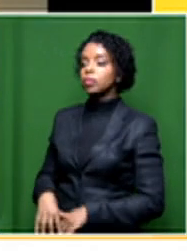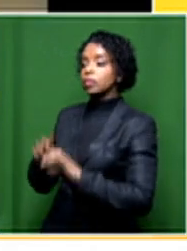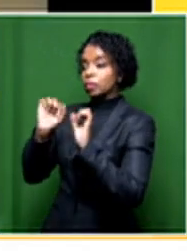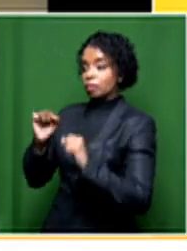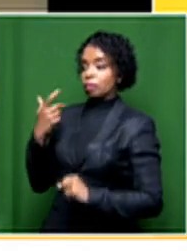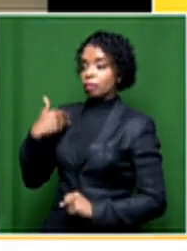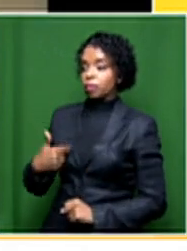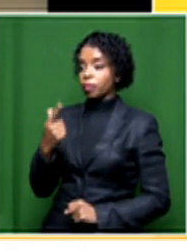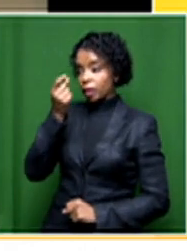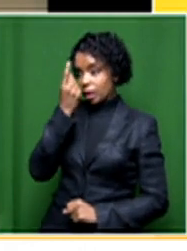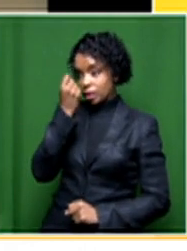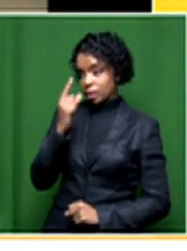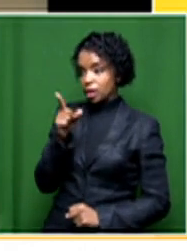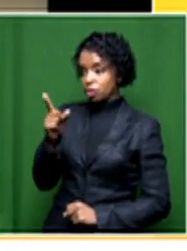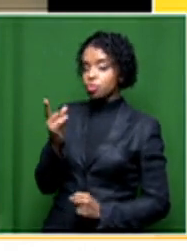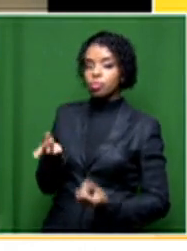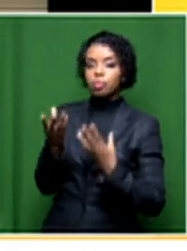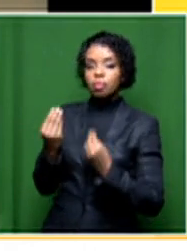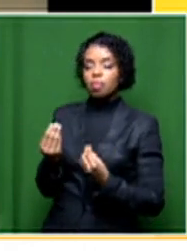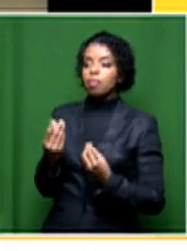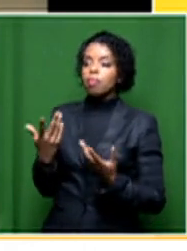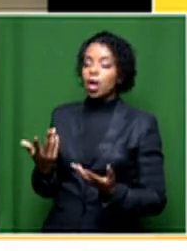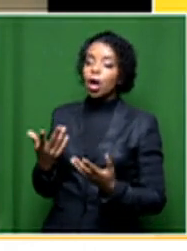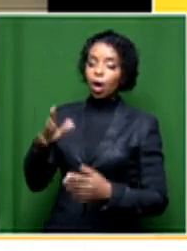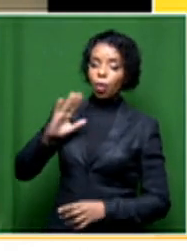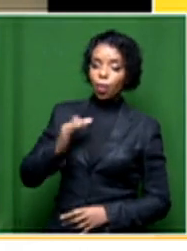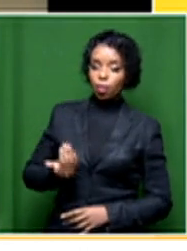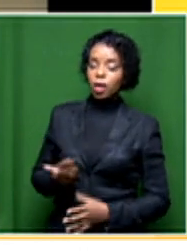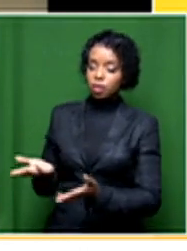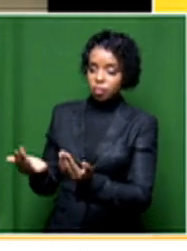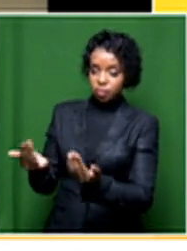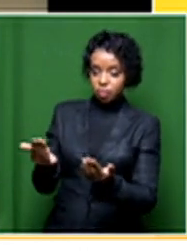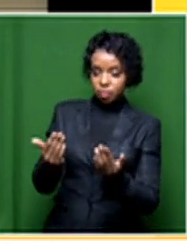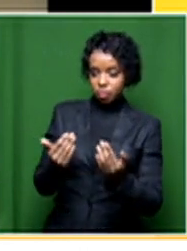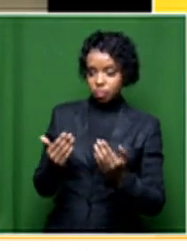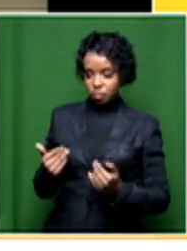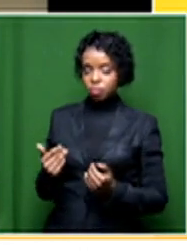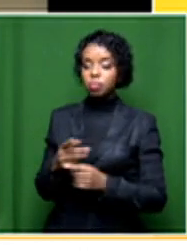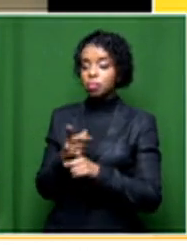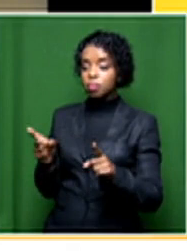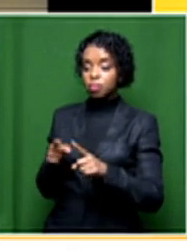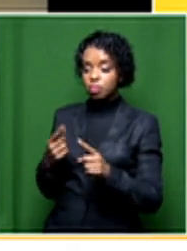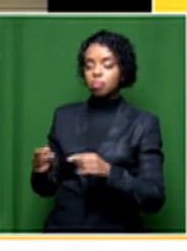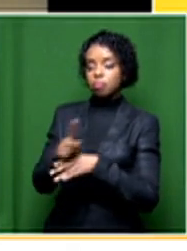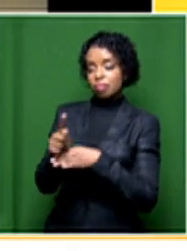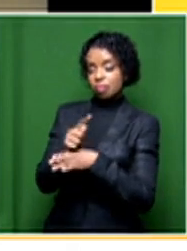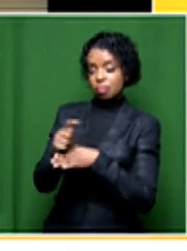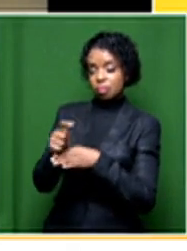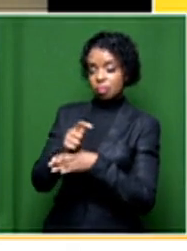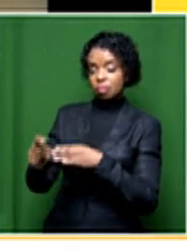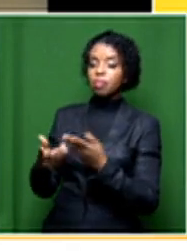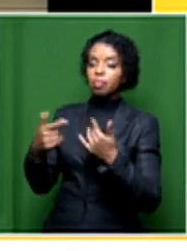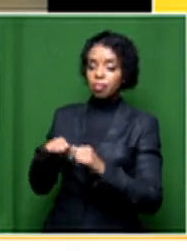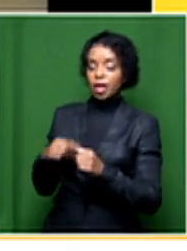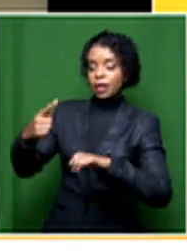you actually get women off the streets by training them to become seamstresses who make these